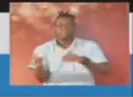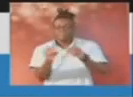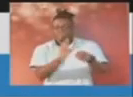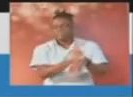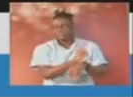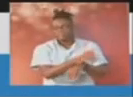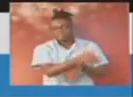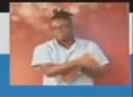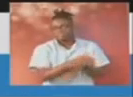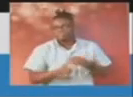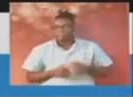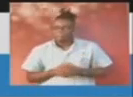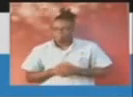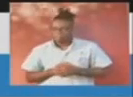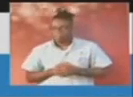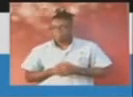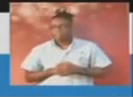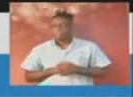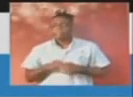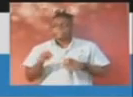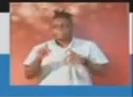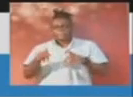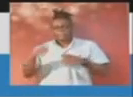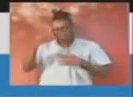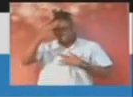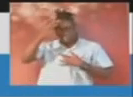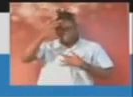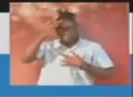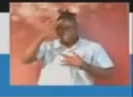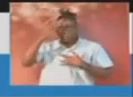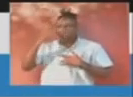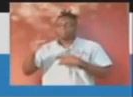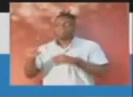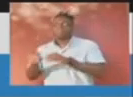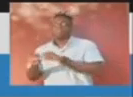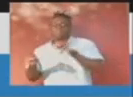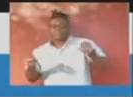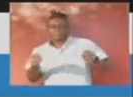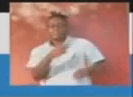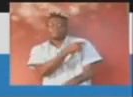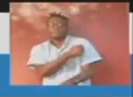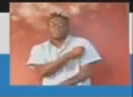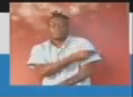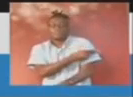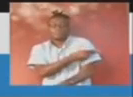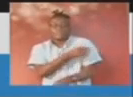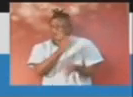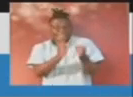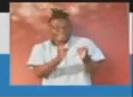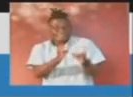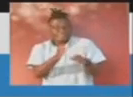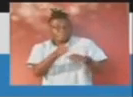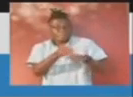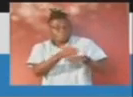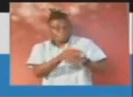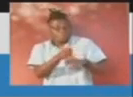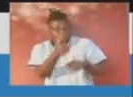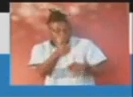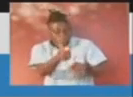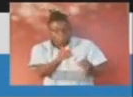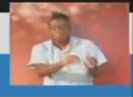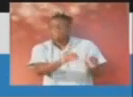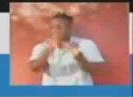facility. Medical personnel will also ensure that patients have the proper medical care before being discharged